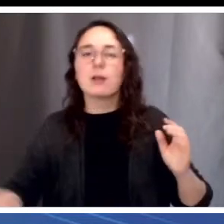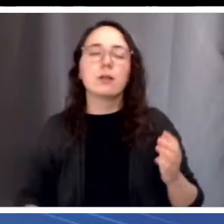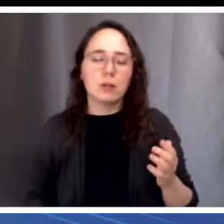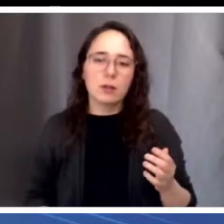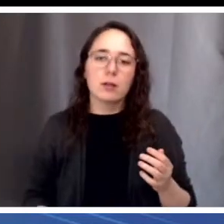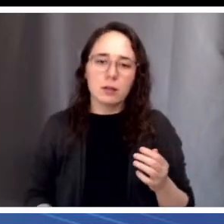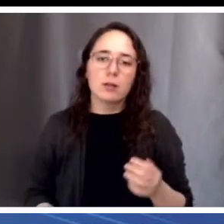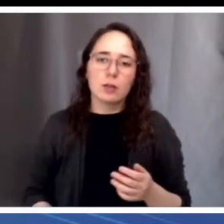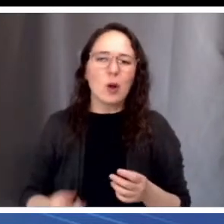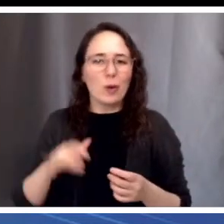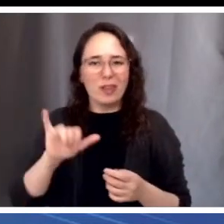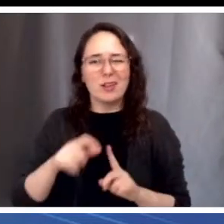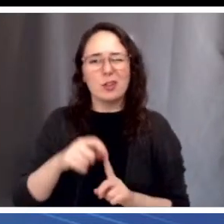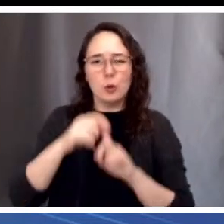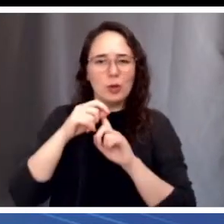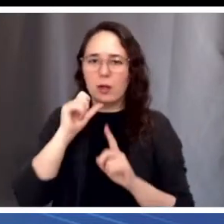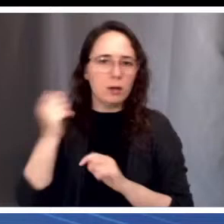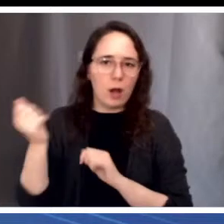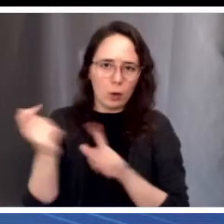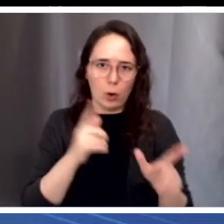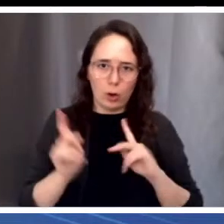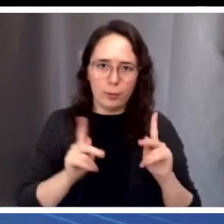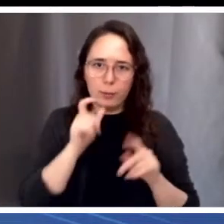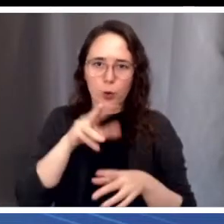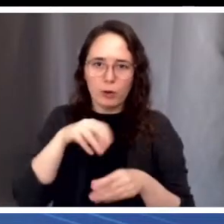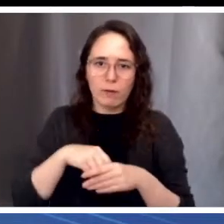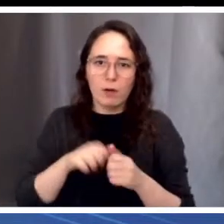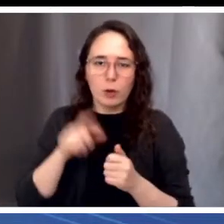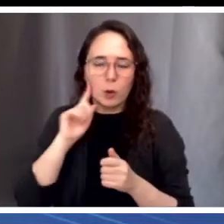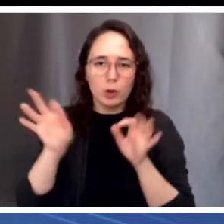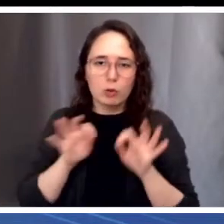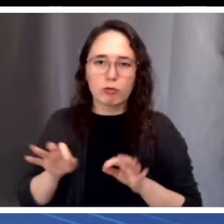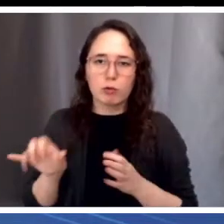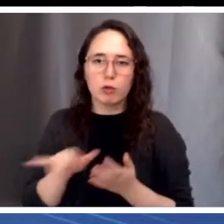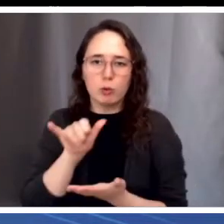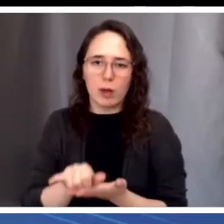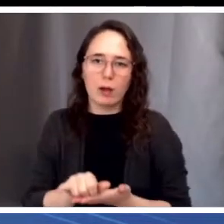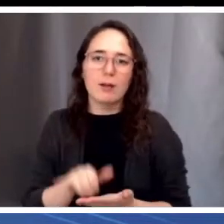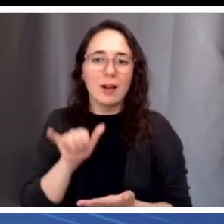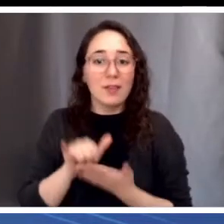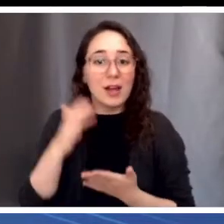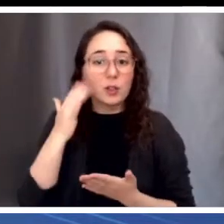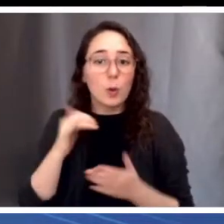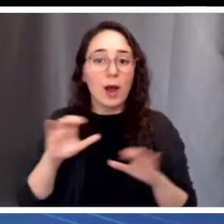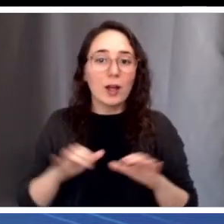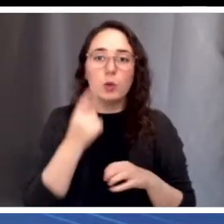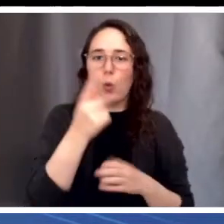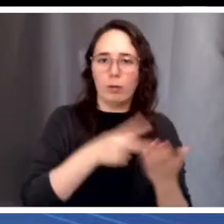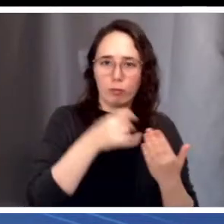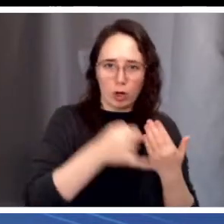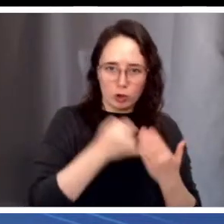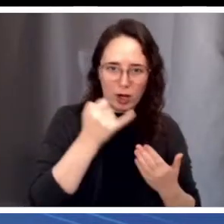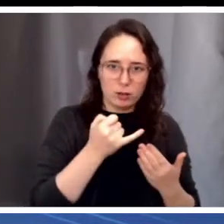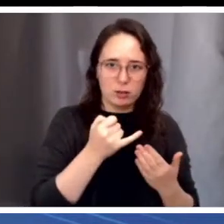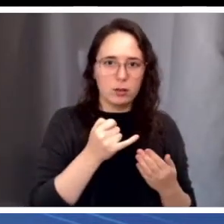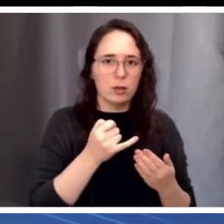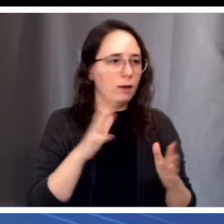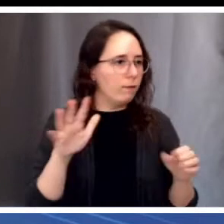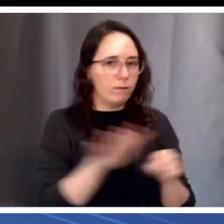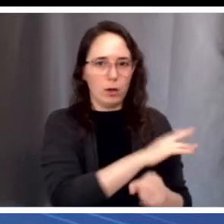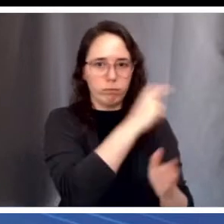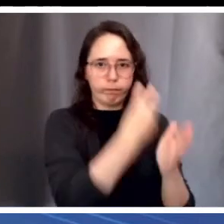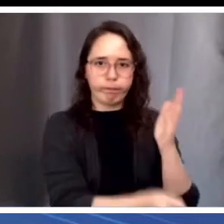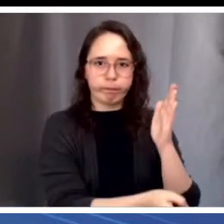compared to some people. And that's why I take on one project at a time. And then I do all my advocacy work and all my other disability community